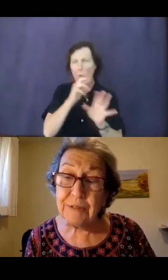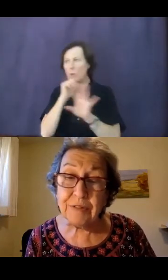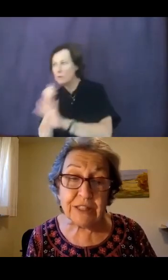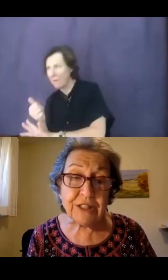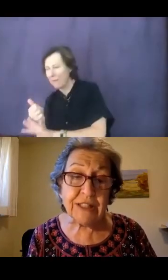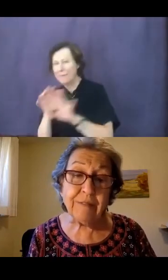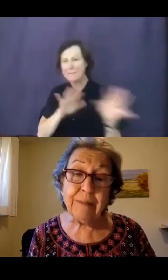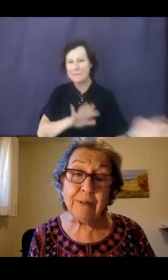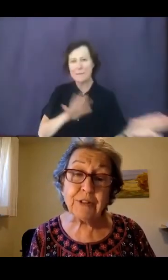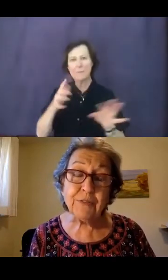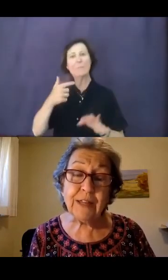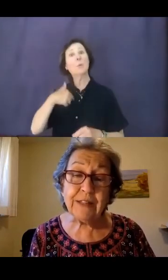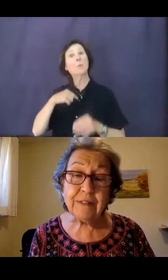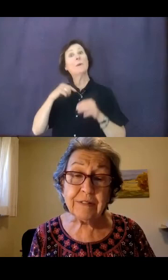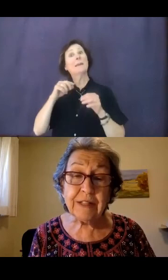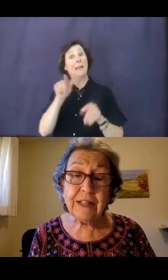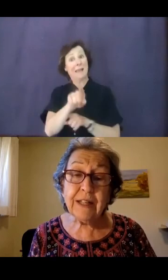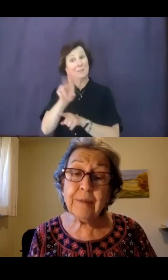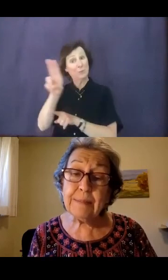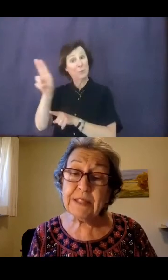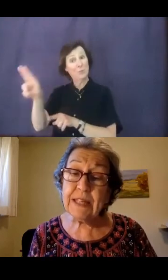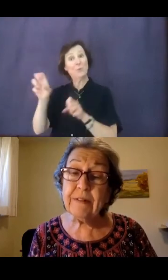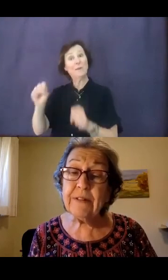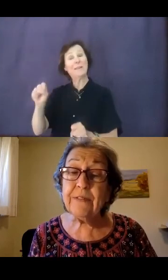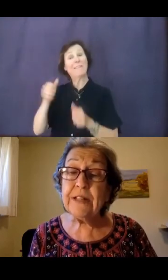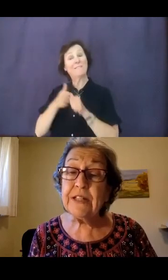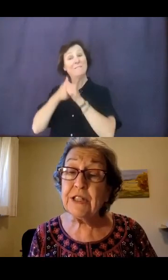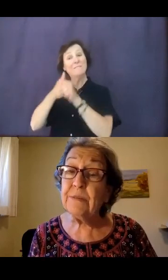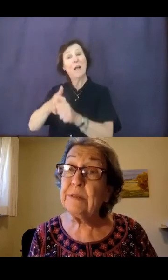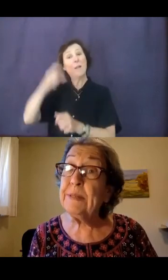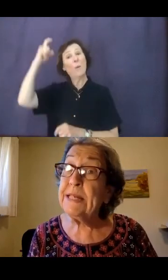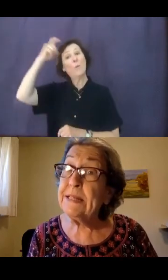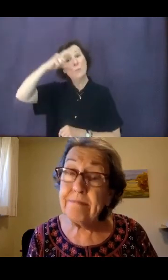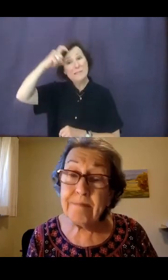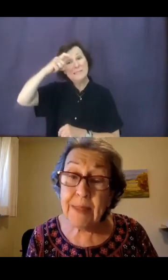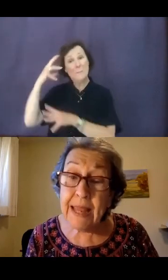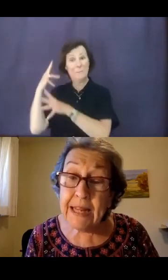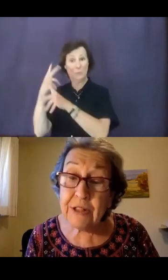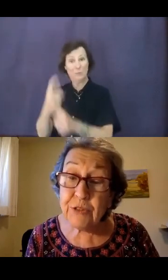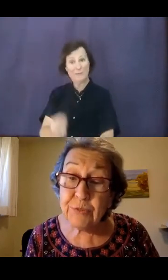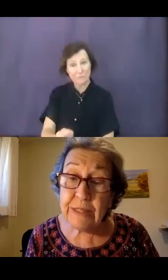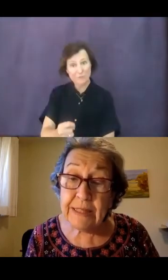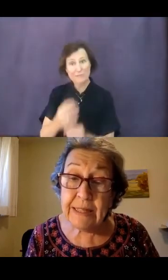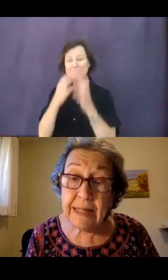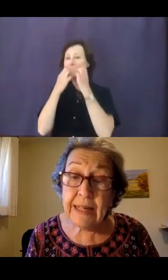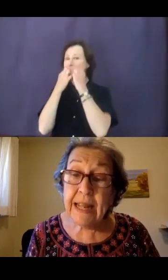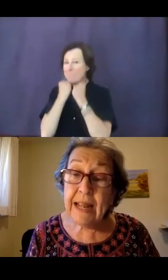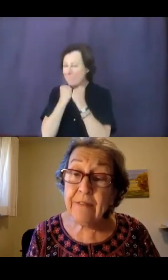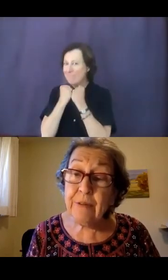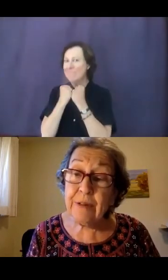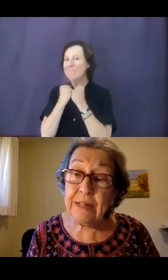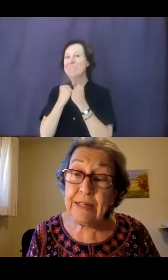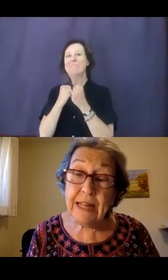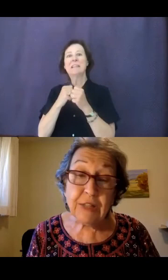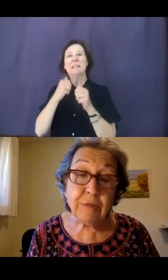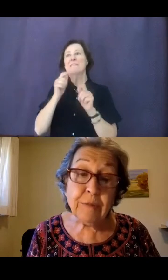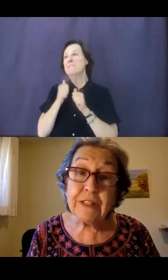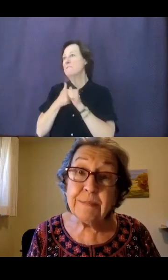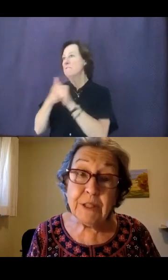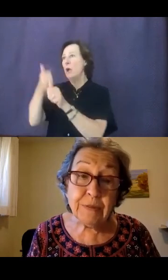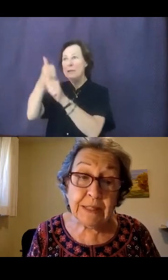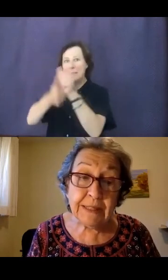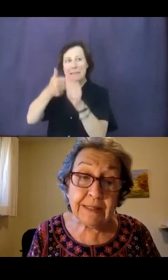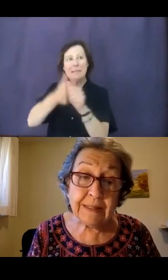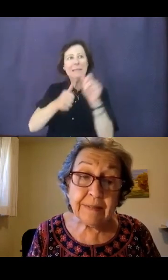wisdom tradition that we most value, perhaps caring for each human being and treating everyone as we want to